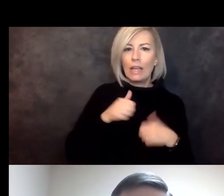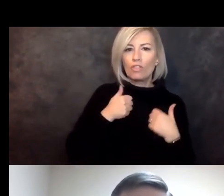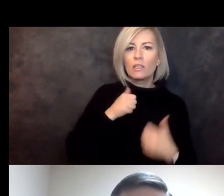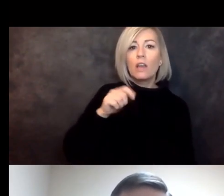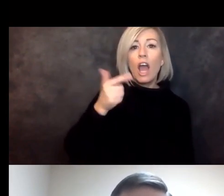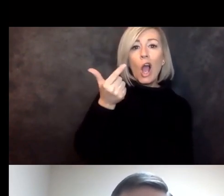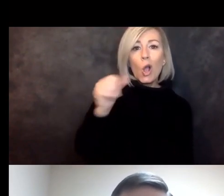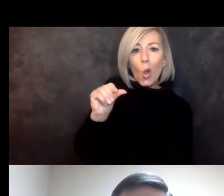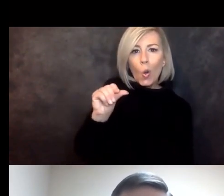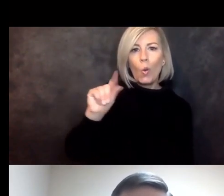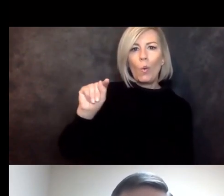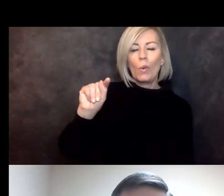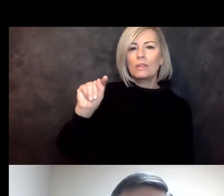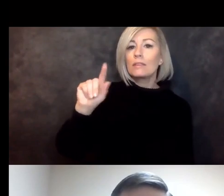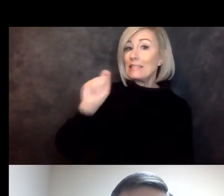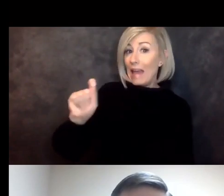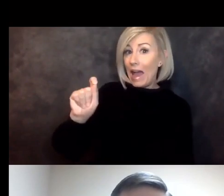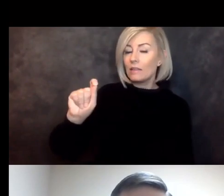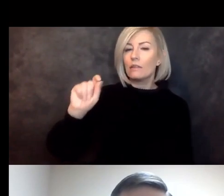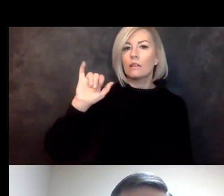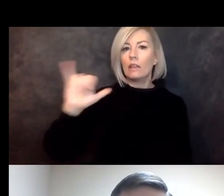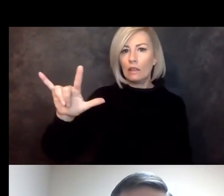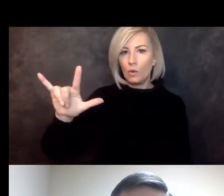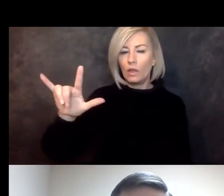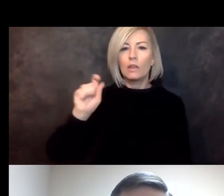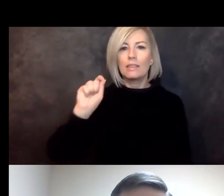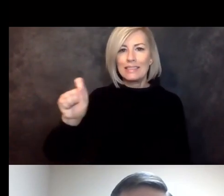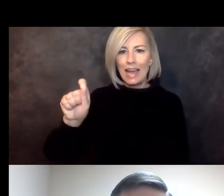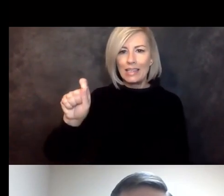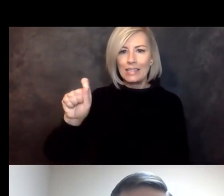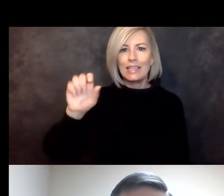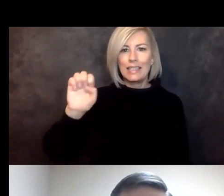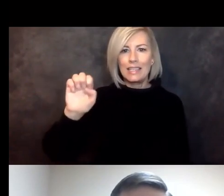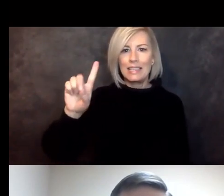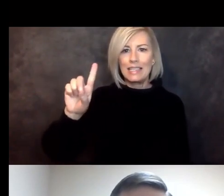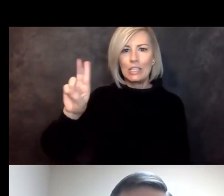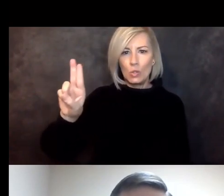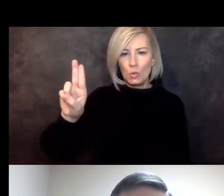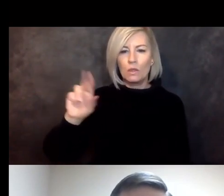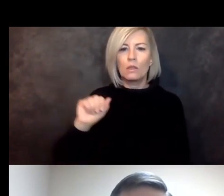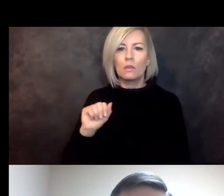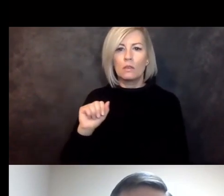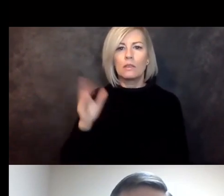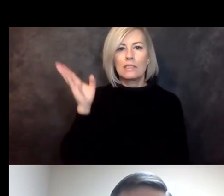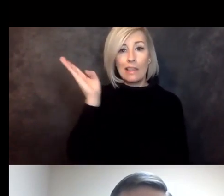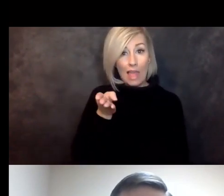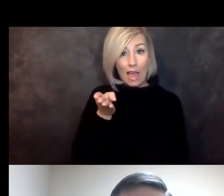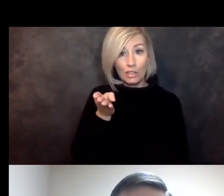.illinois.edu slash